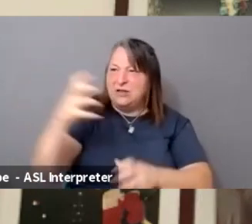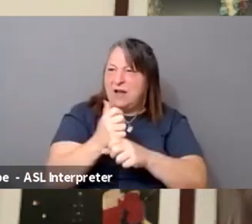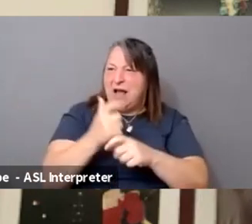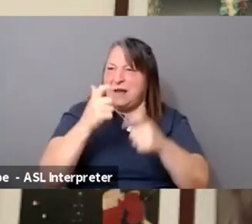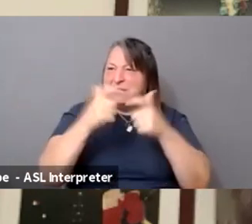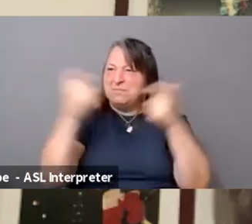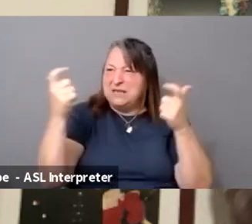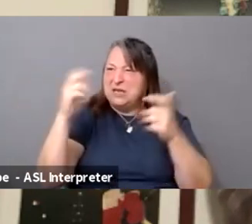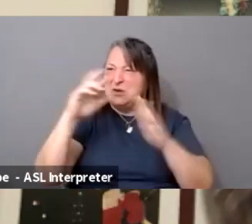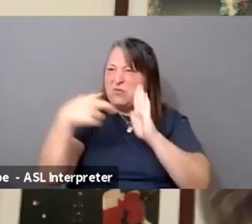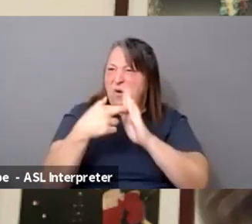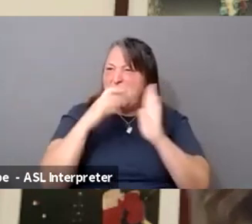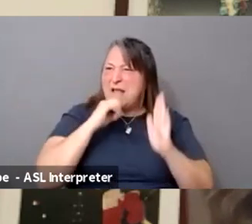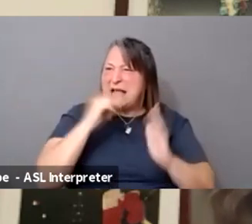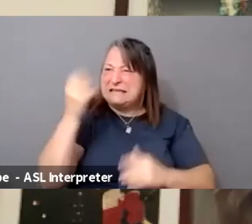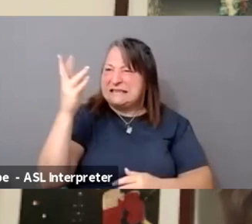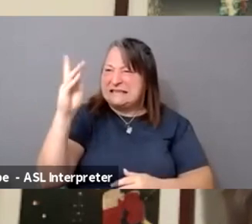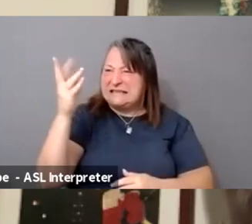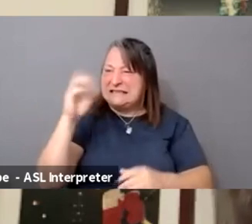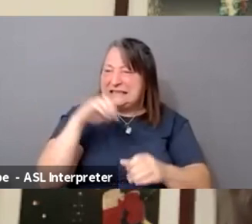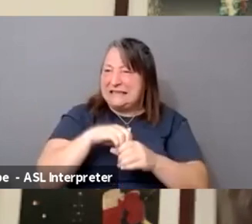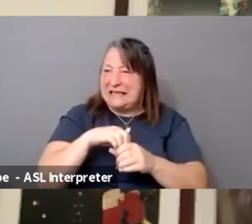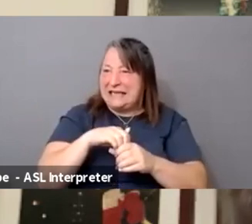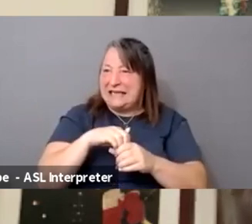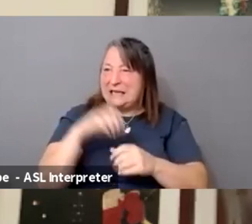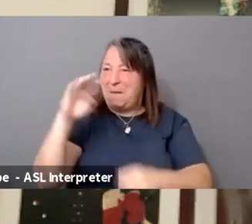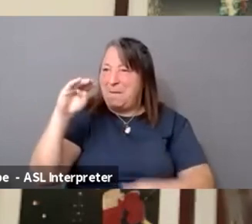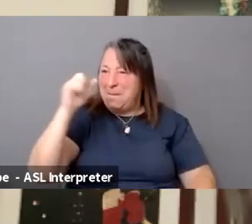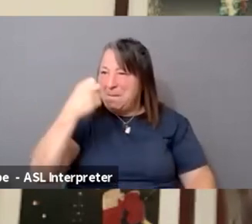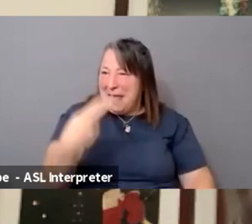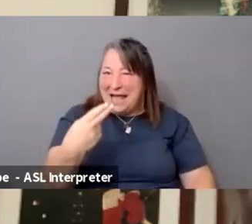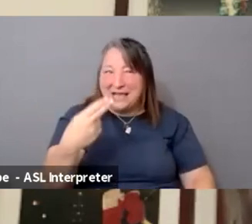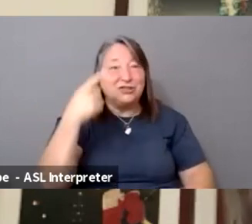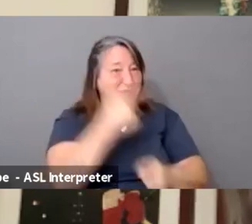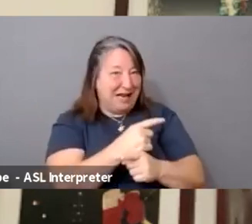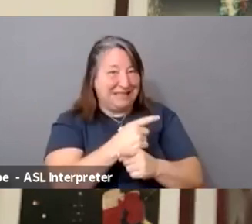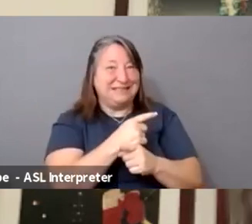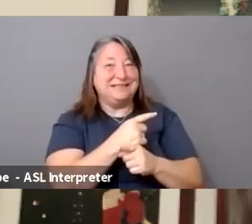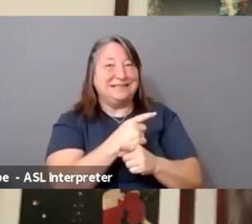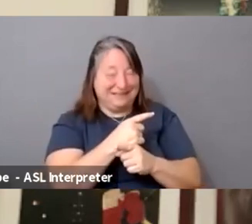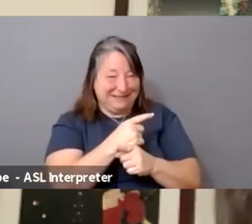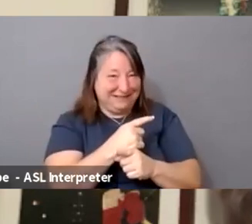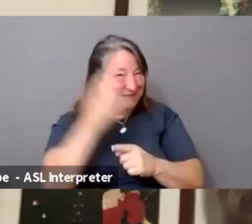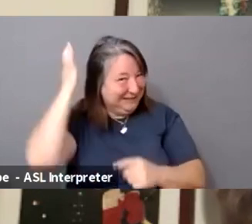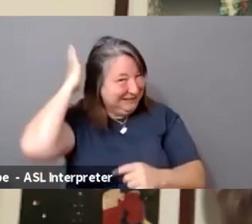at 16, you know, in MASH. Is that correct?